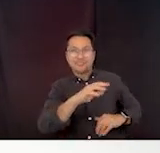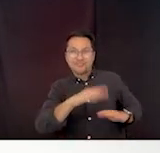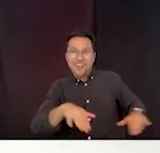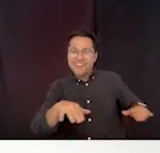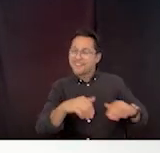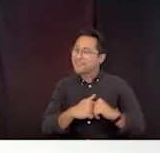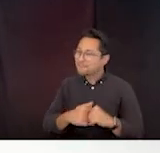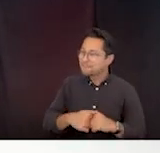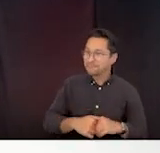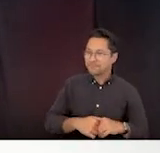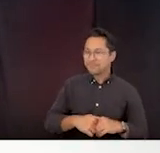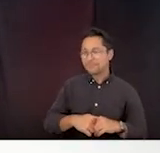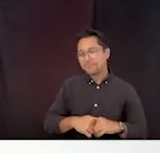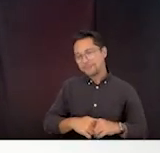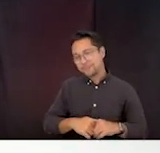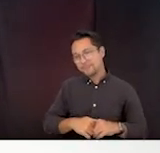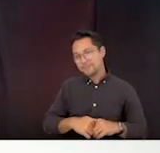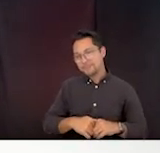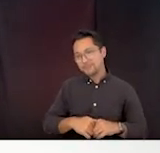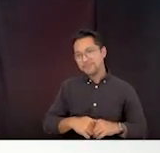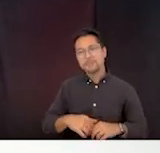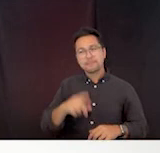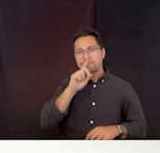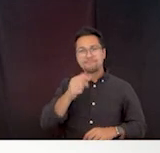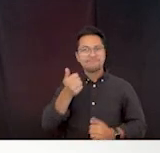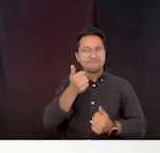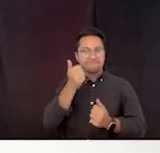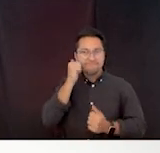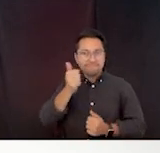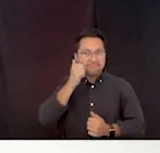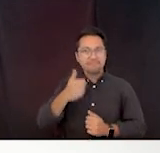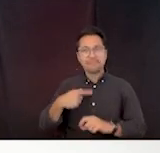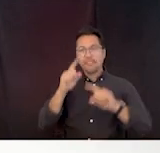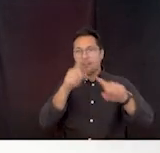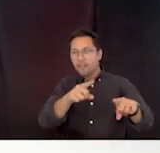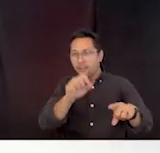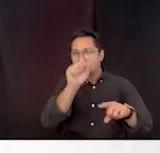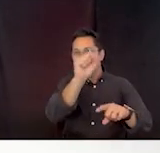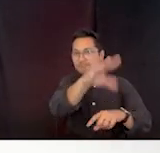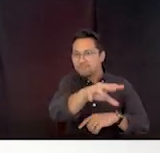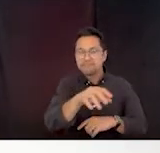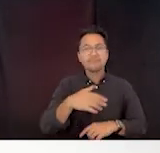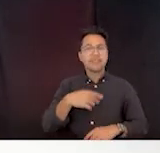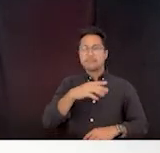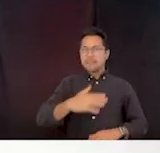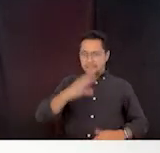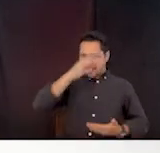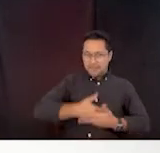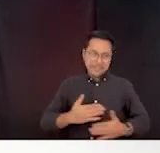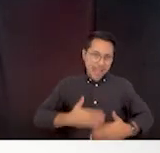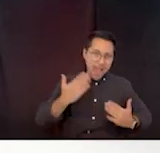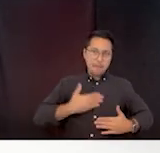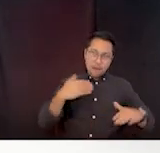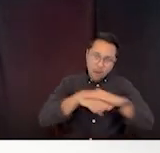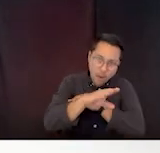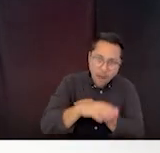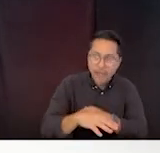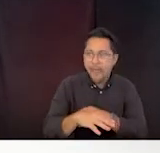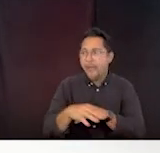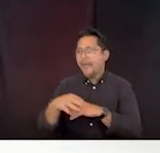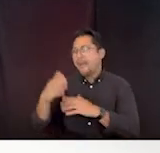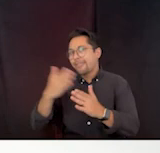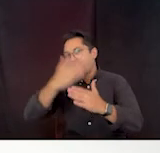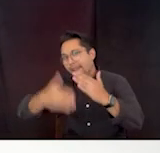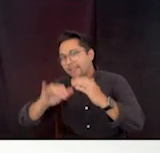to, work on that skill. But every day when I drop my son off, he is happy to walk in. Every day when I pick him up, he is happy to, at the end